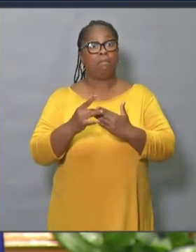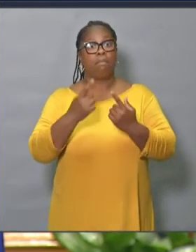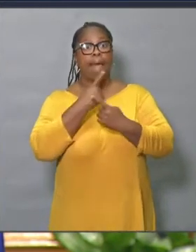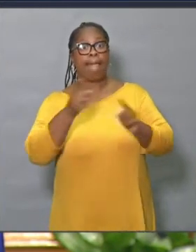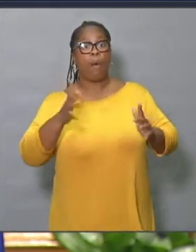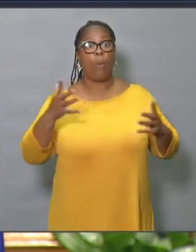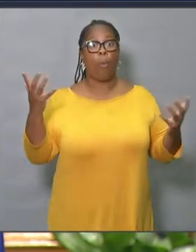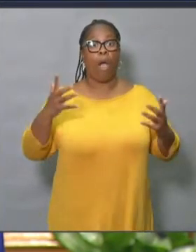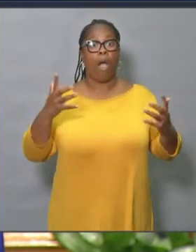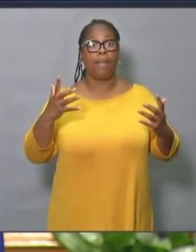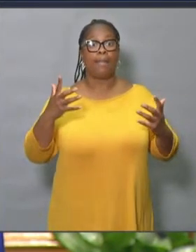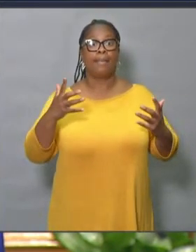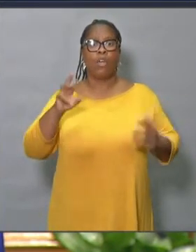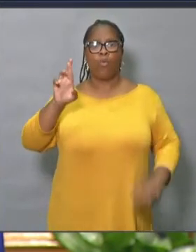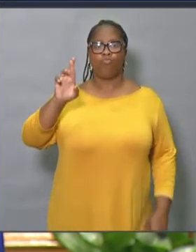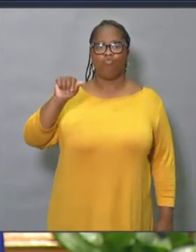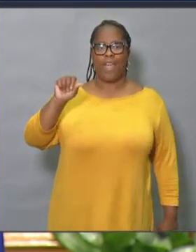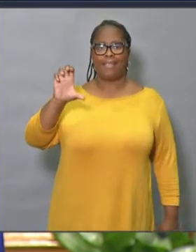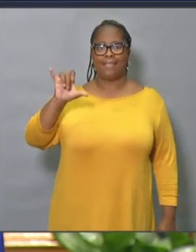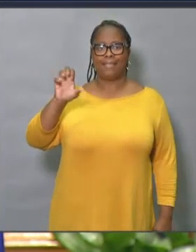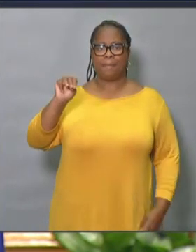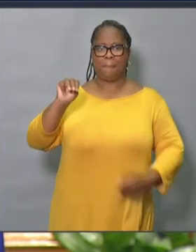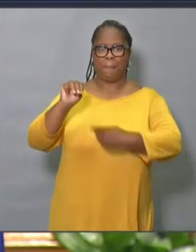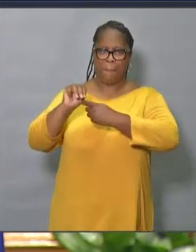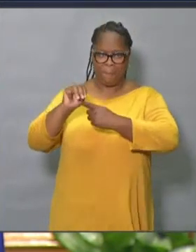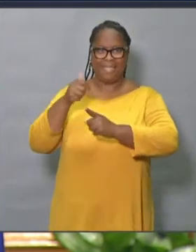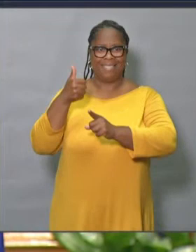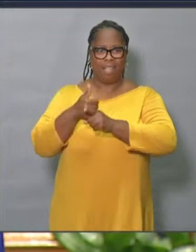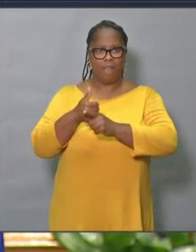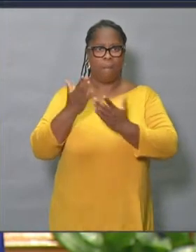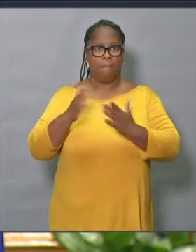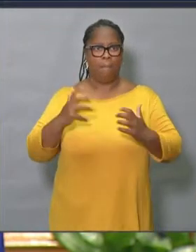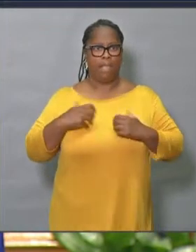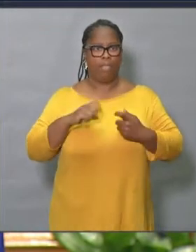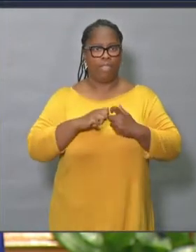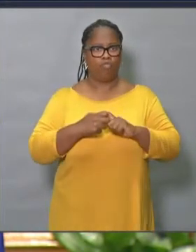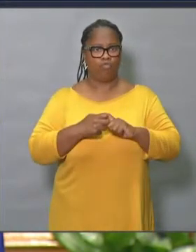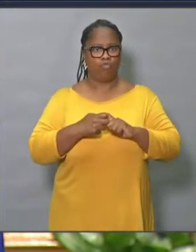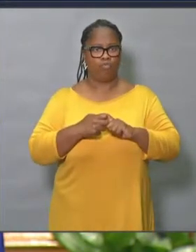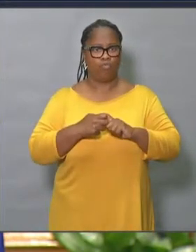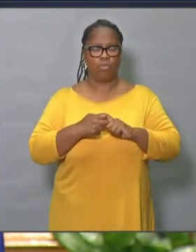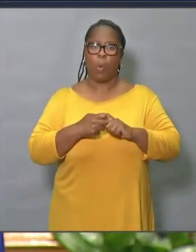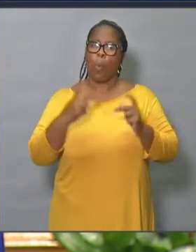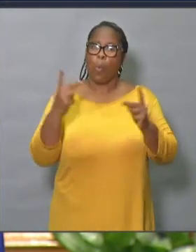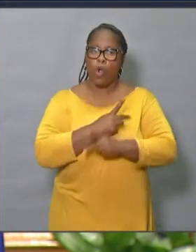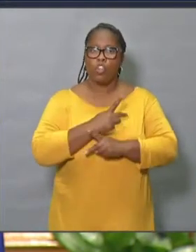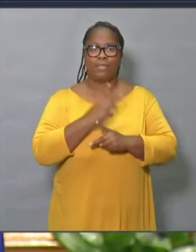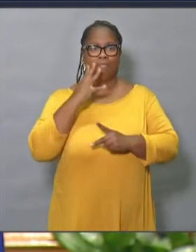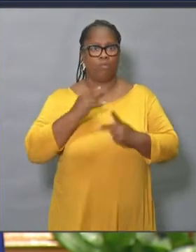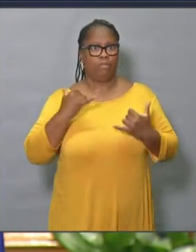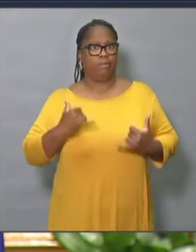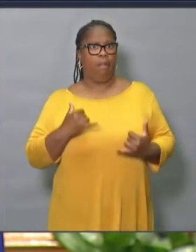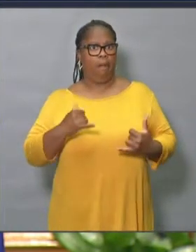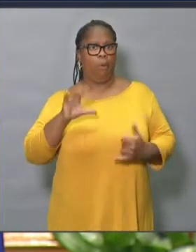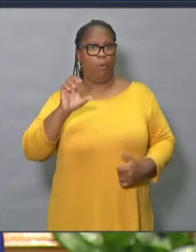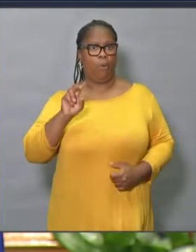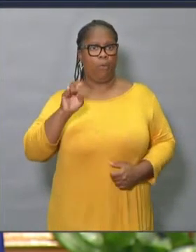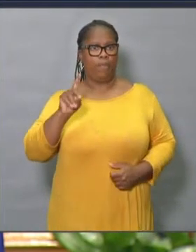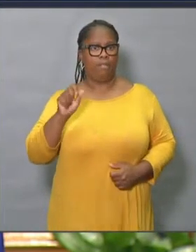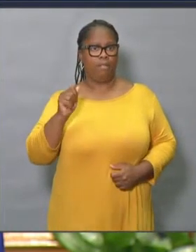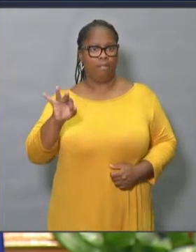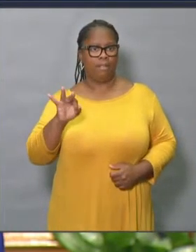the COVID-19 pandemic. Most importantly, racism is a problem that's best addressed through a